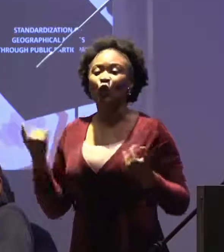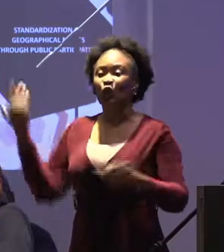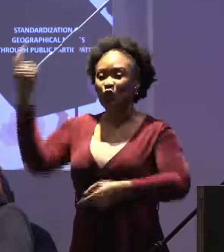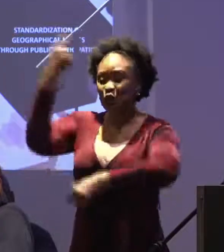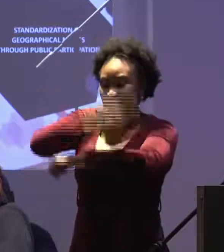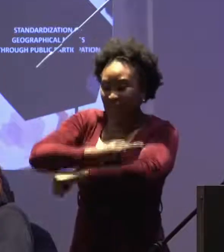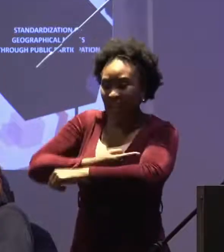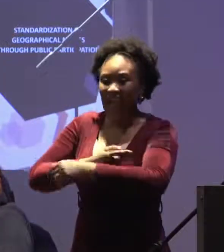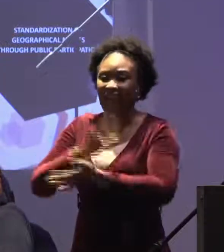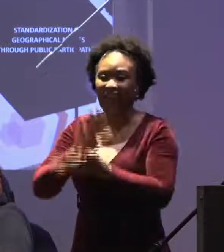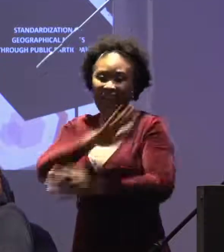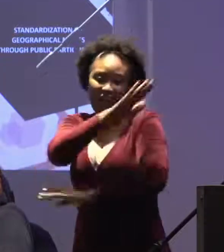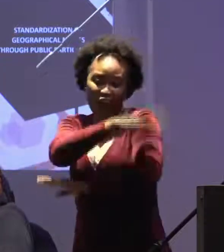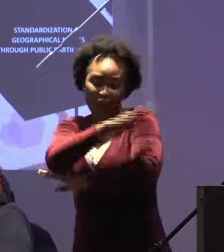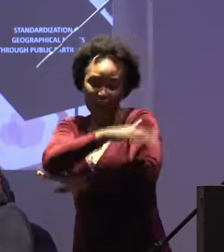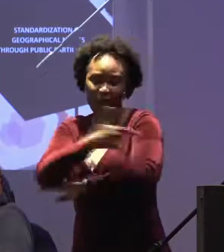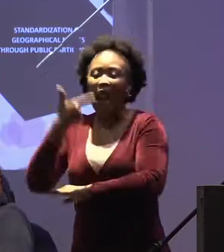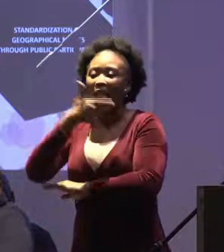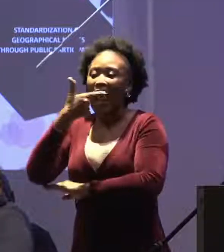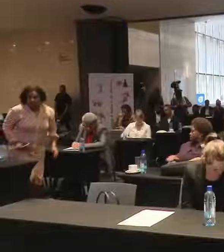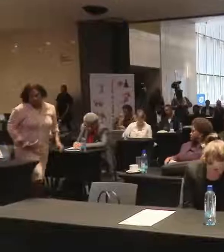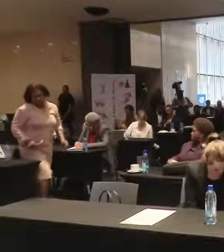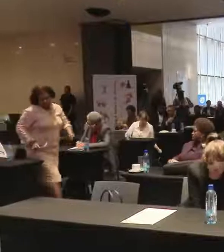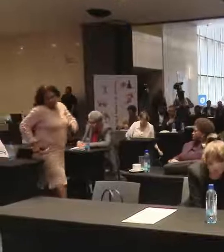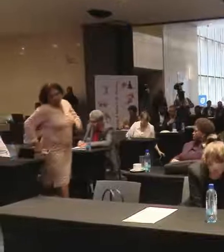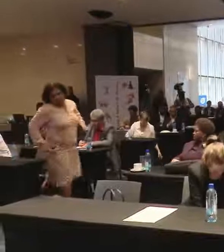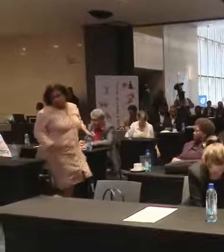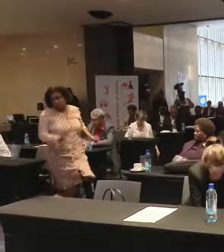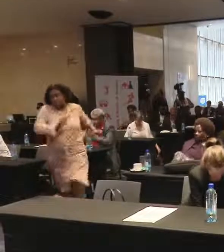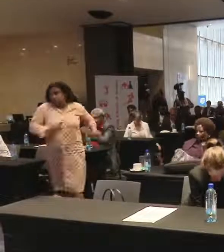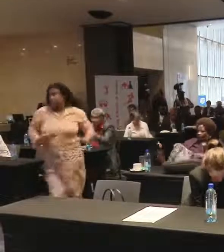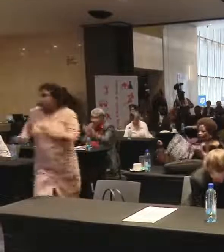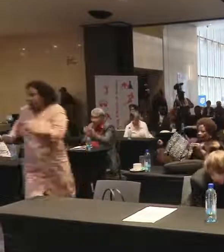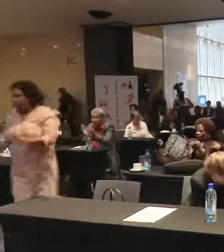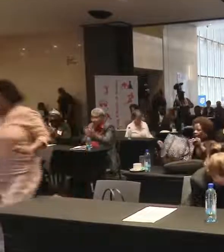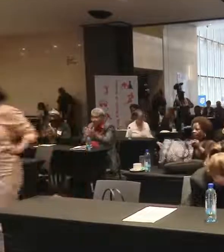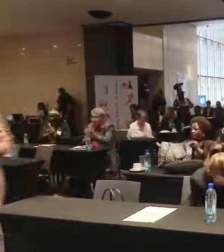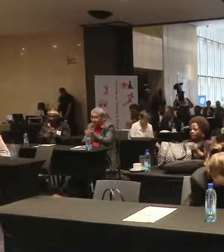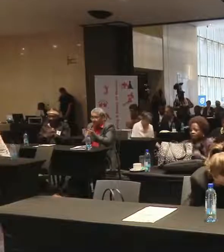afternoon. Lunch is being served. Thank you.